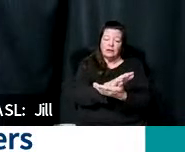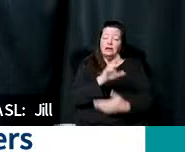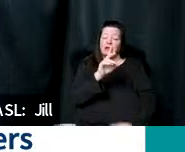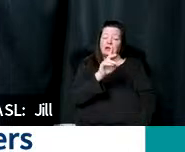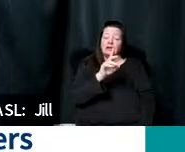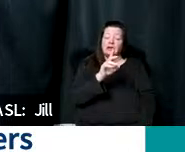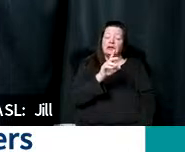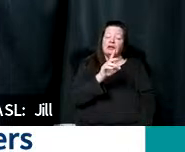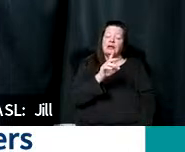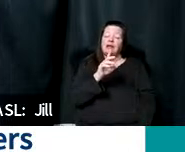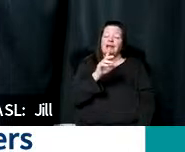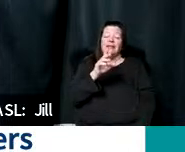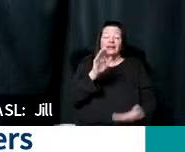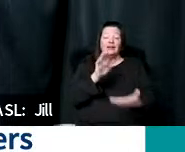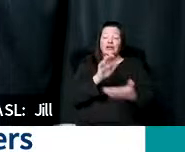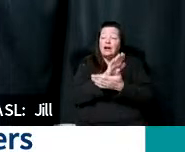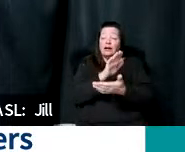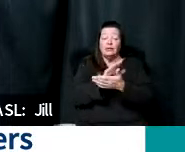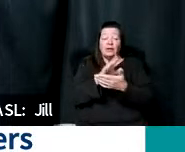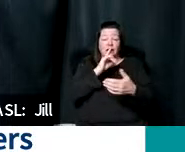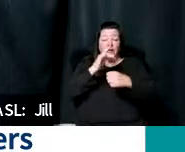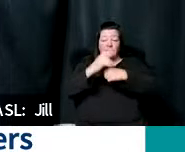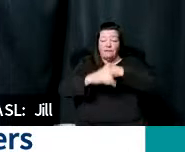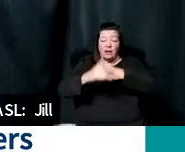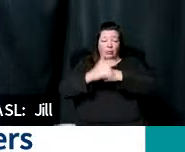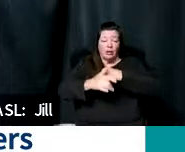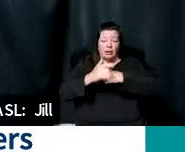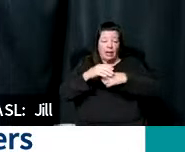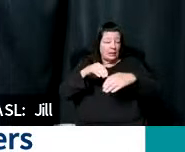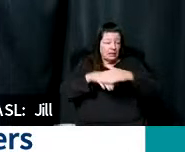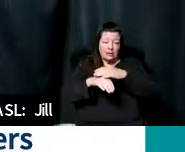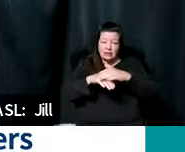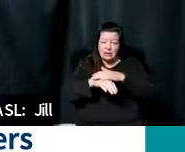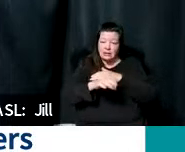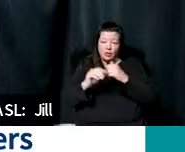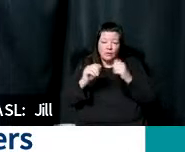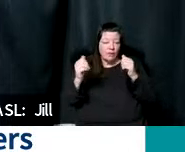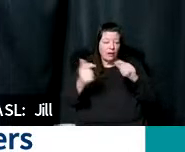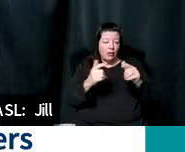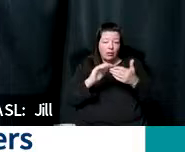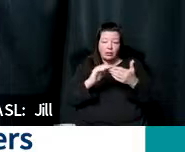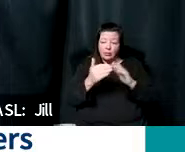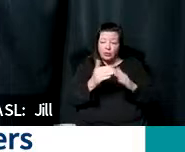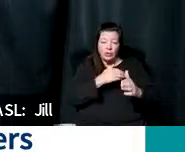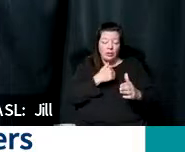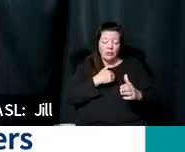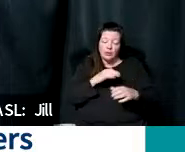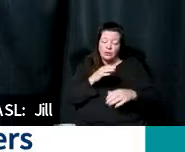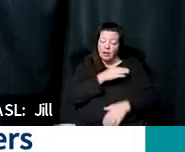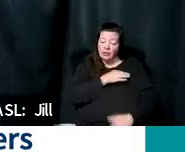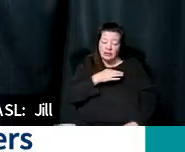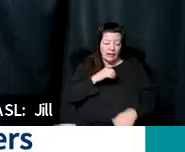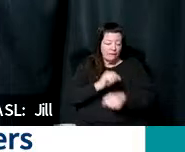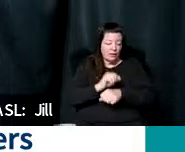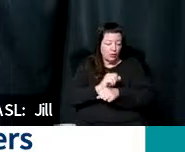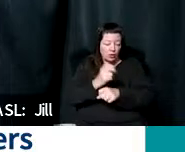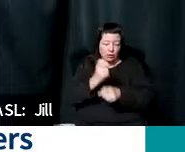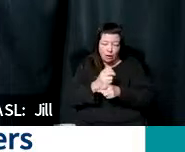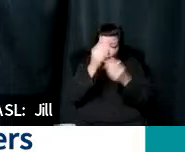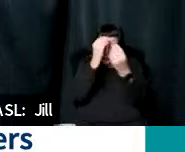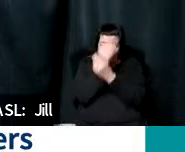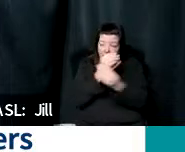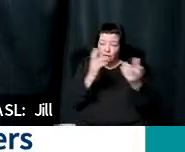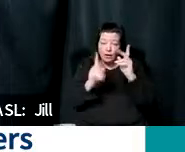The document is available and it's accessible by all community members. Our staff have worked hard getting the message out,